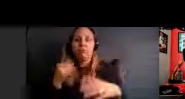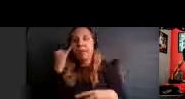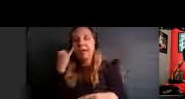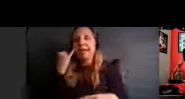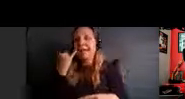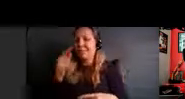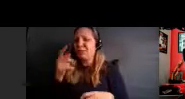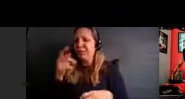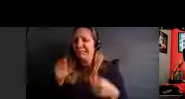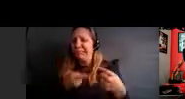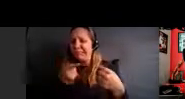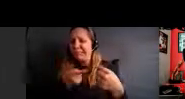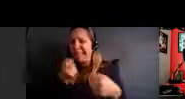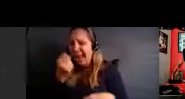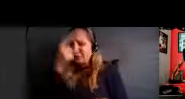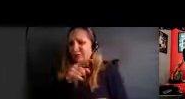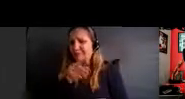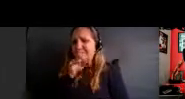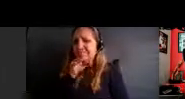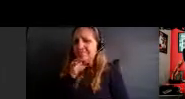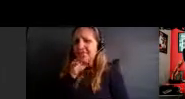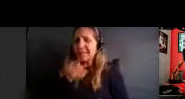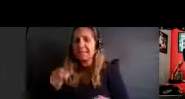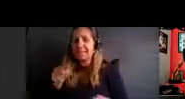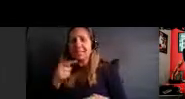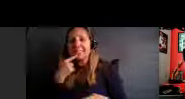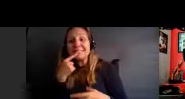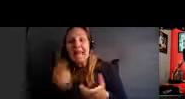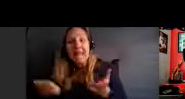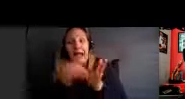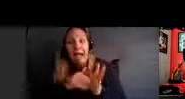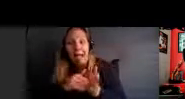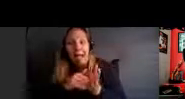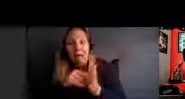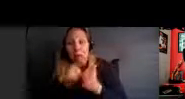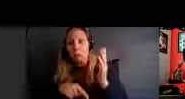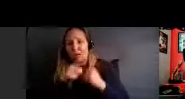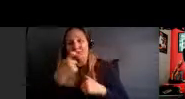hard to understand, repeat back to them what you heard just for confirmation. And of